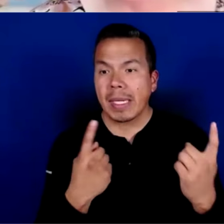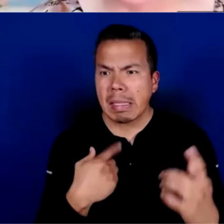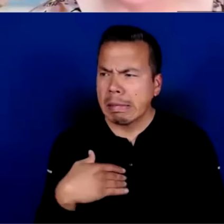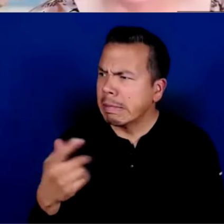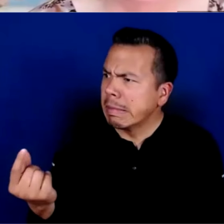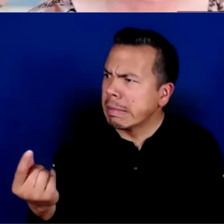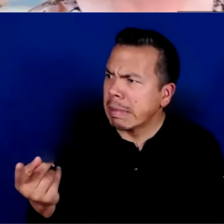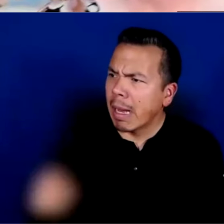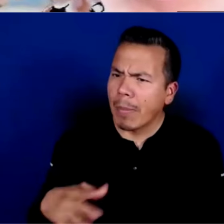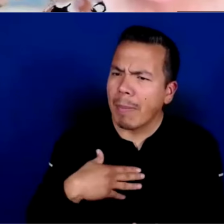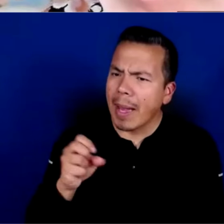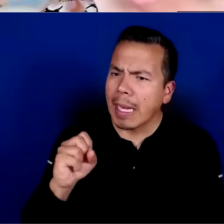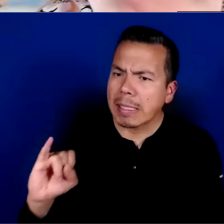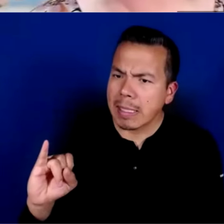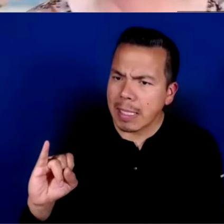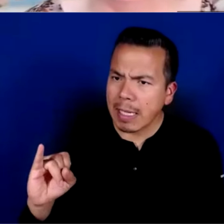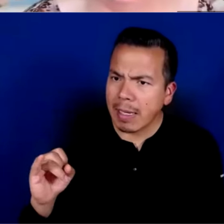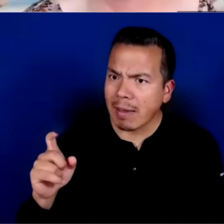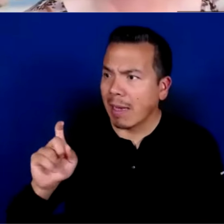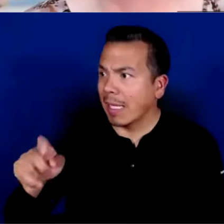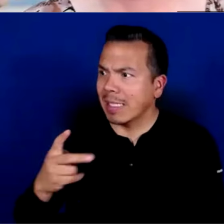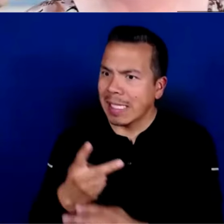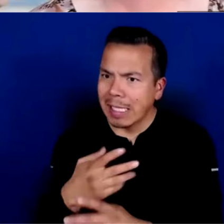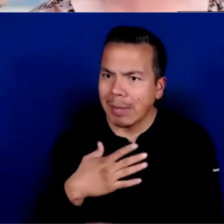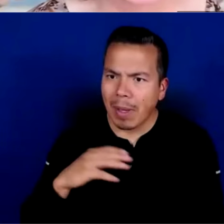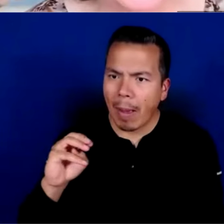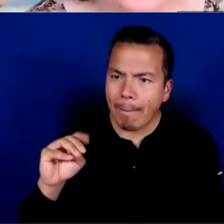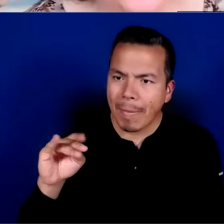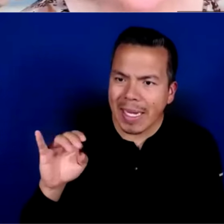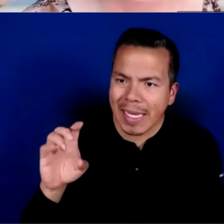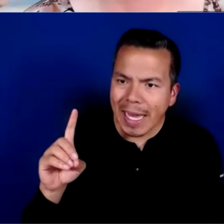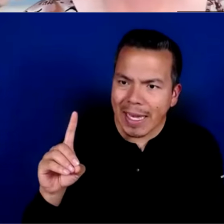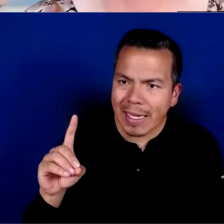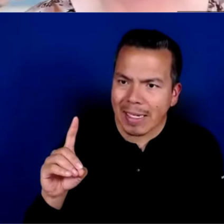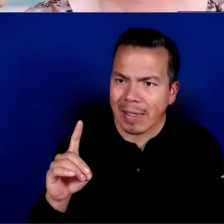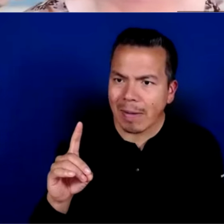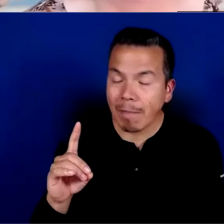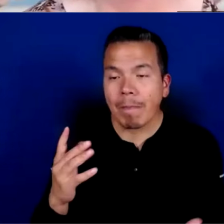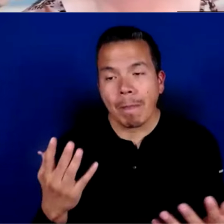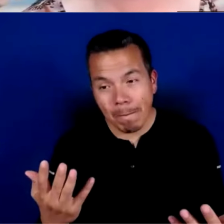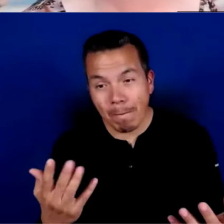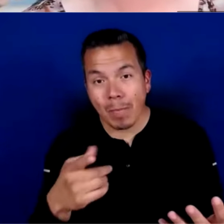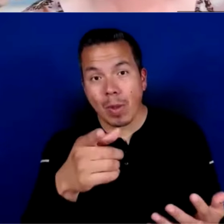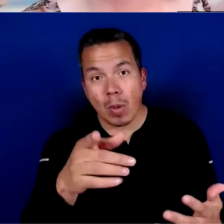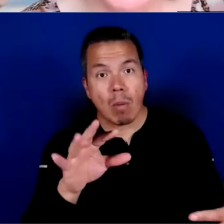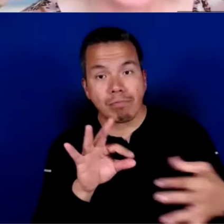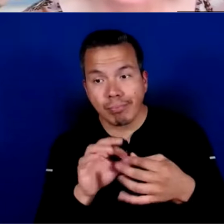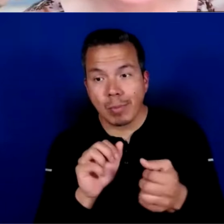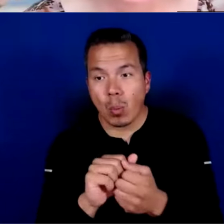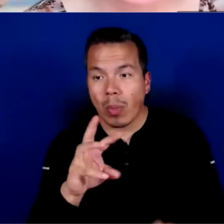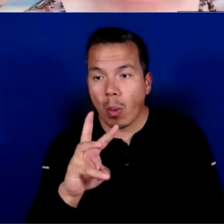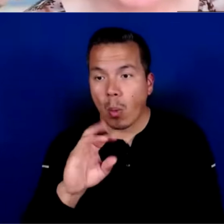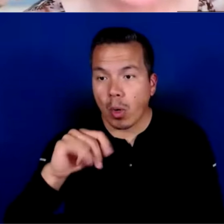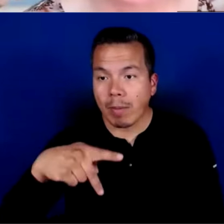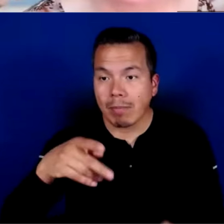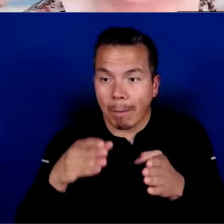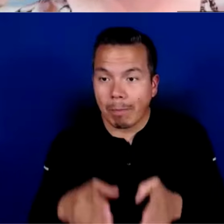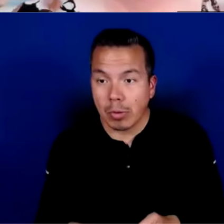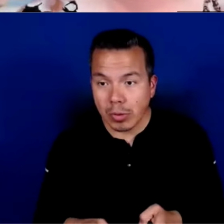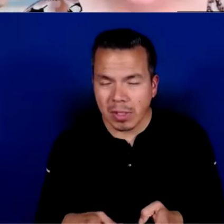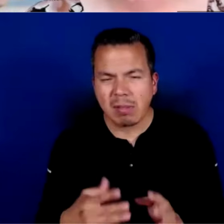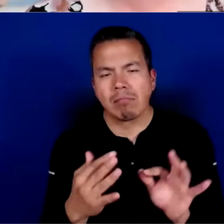my SSI? I need to keep my Medicaid. And by working with the work incentive planner, they knew exactly what to